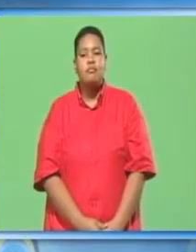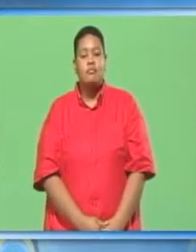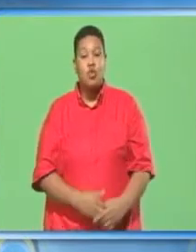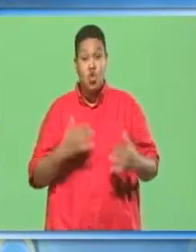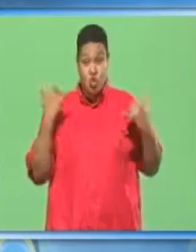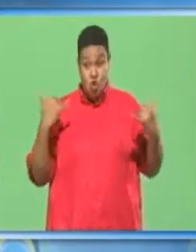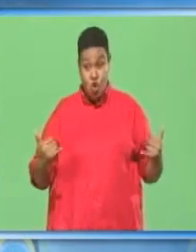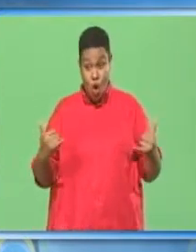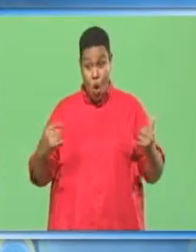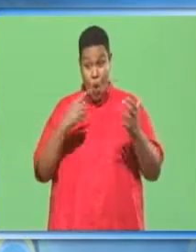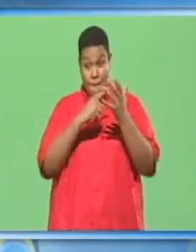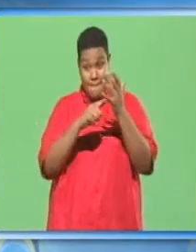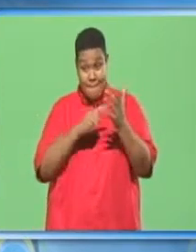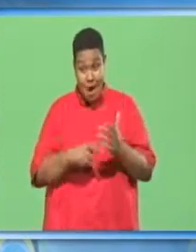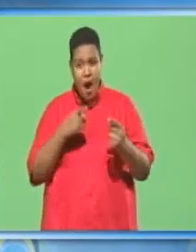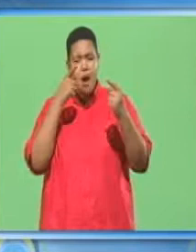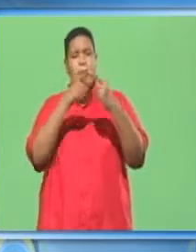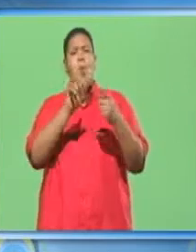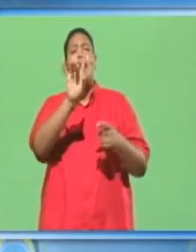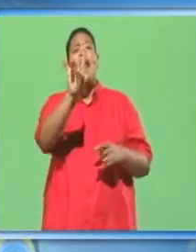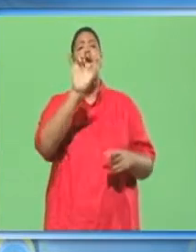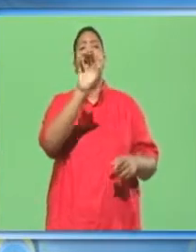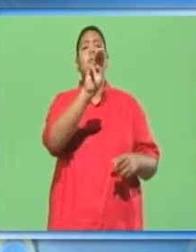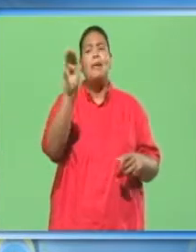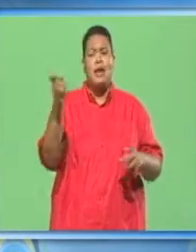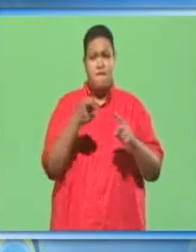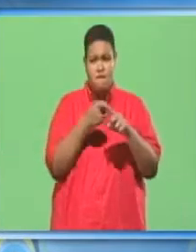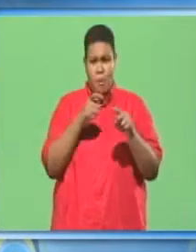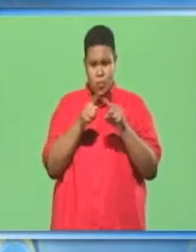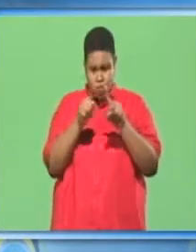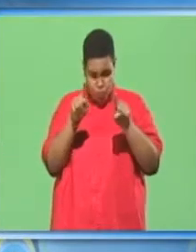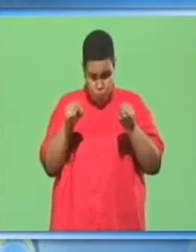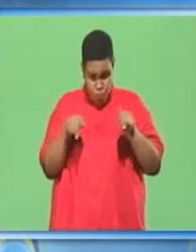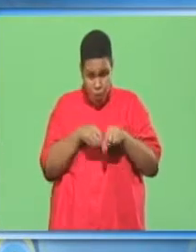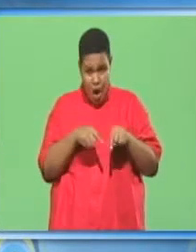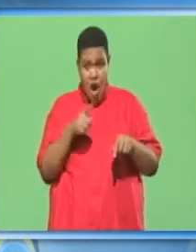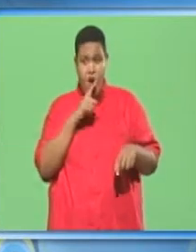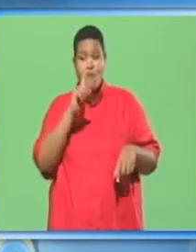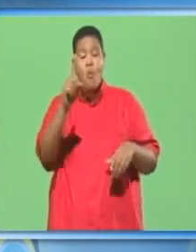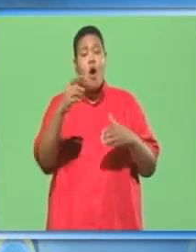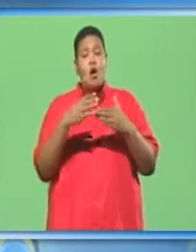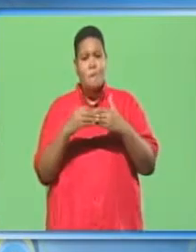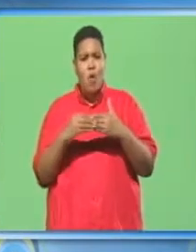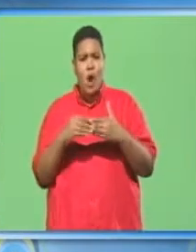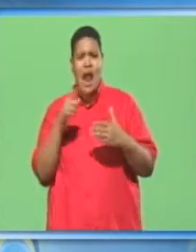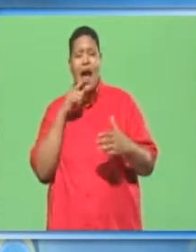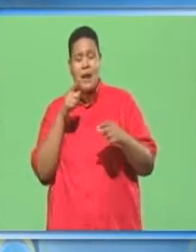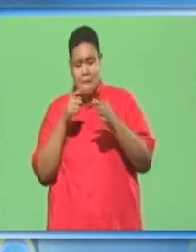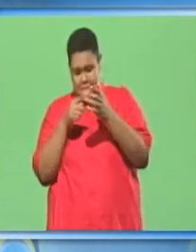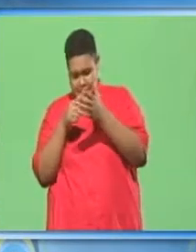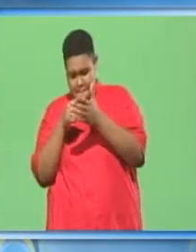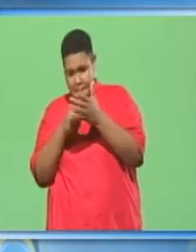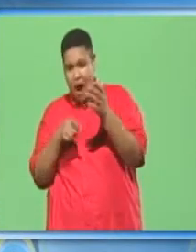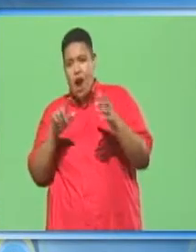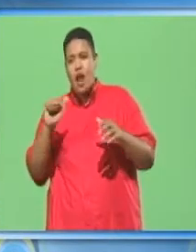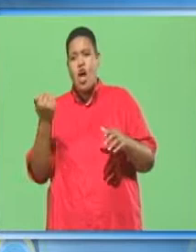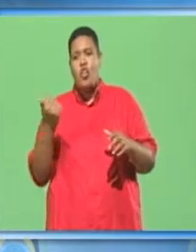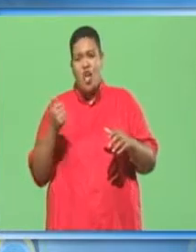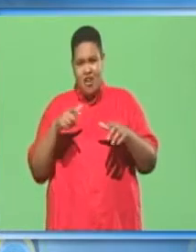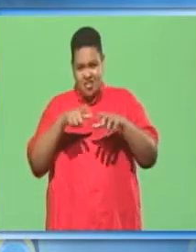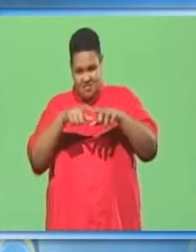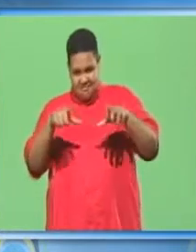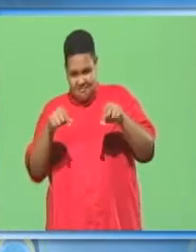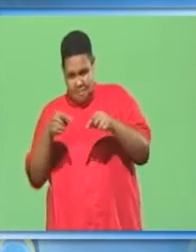Now mark a point 800 millimeter from the square end of one of the boards and mark a cross cut at the